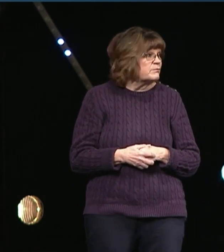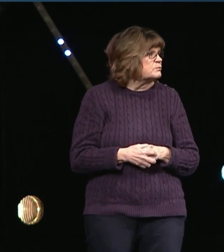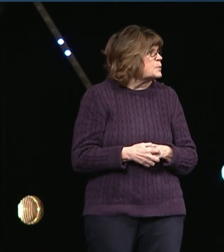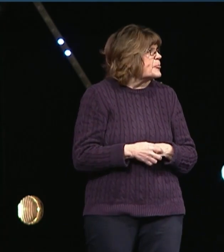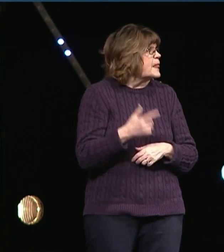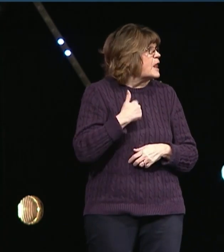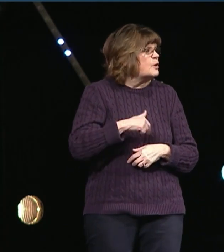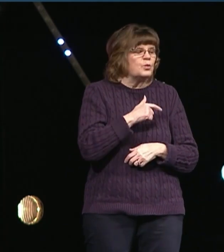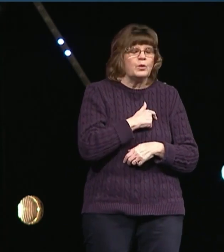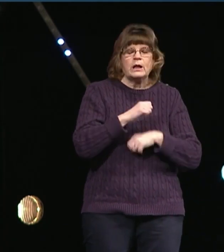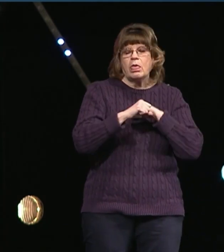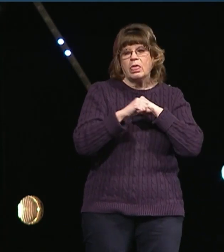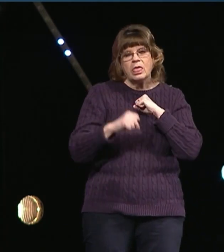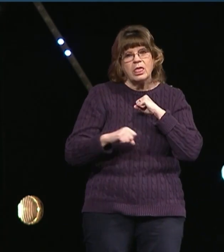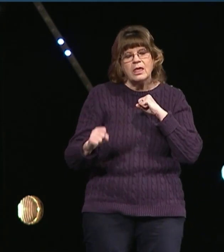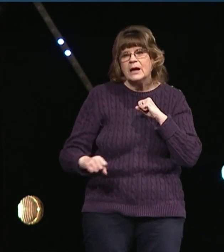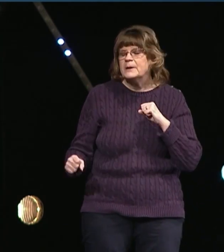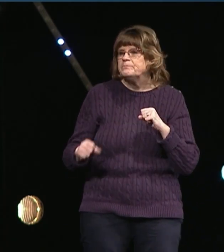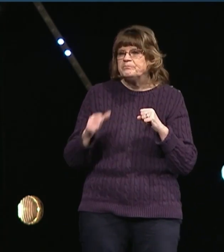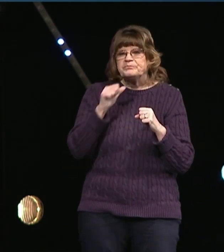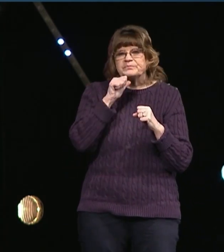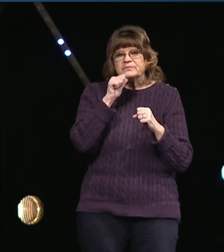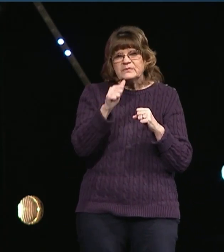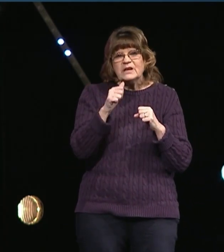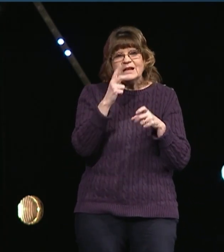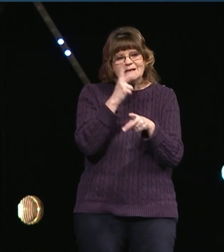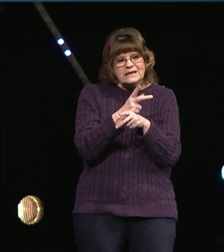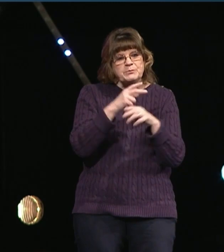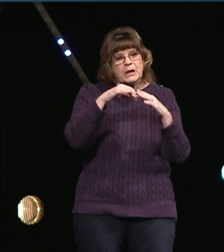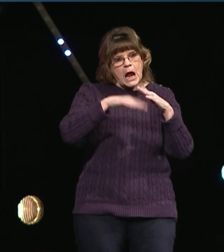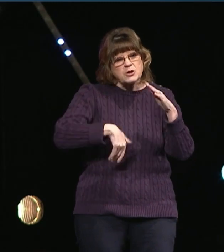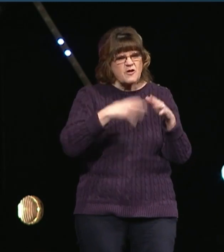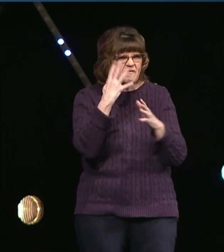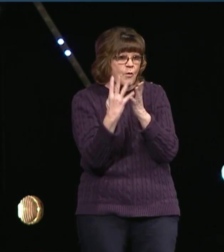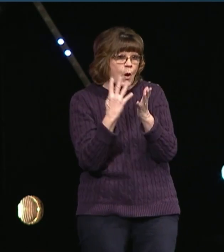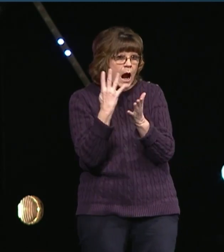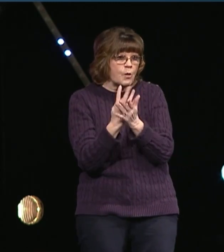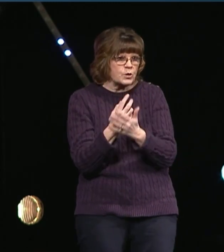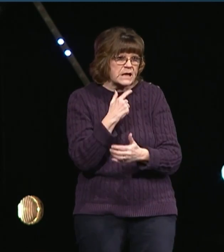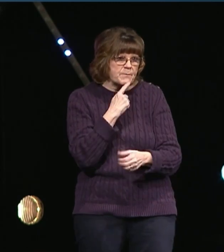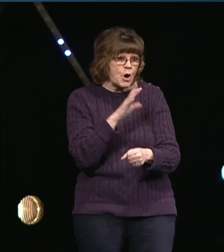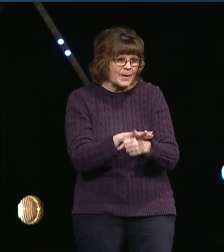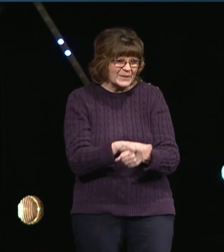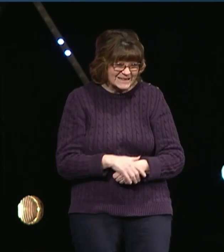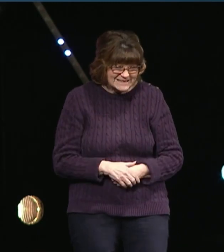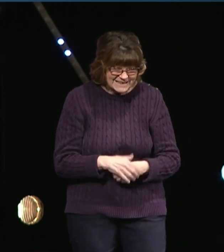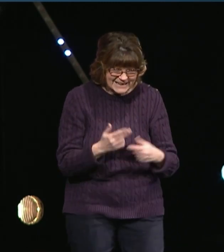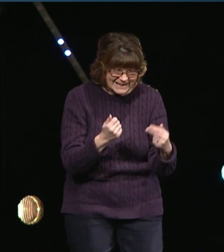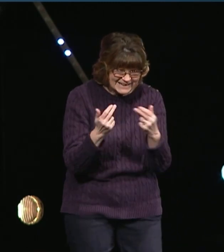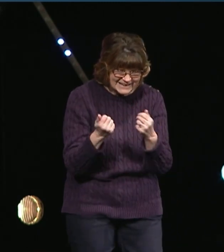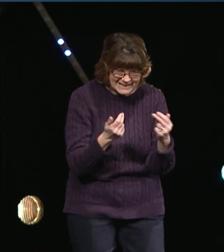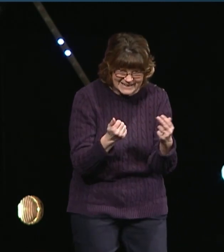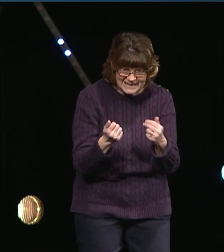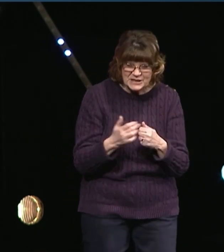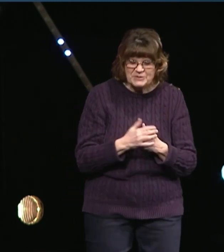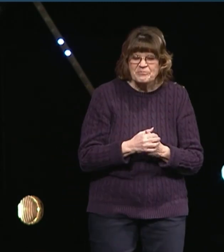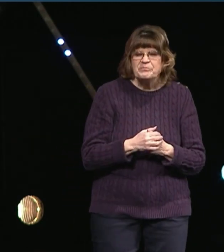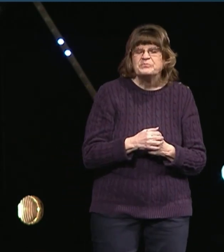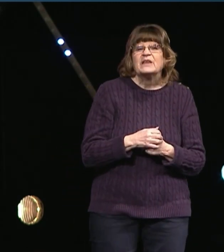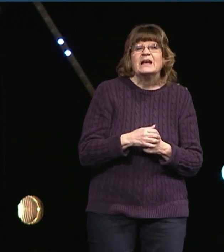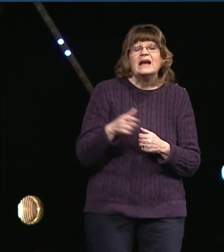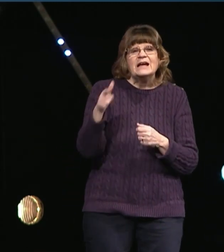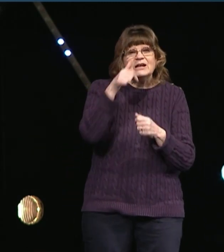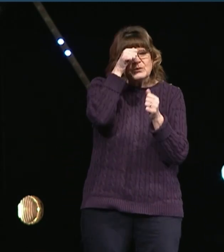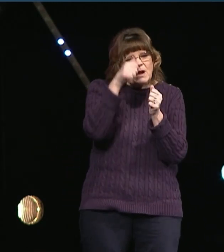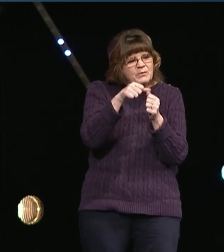We could go all day. Seriously, I'm going to try and keep this under 4 hours, I promise. But I just remember, it's like